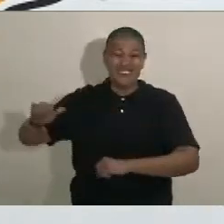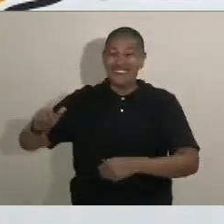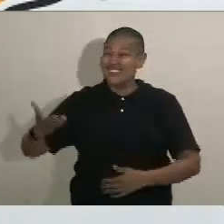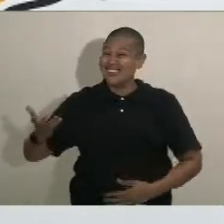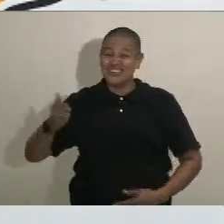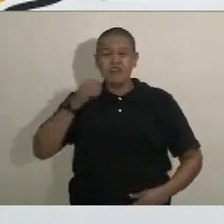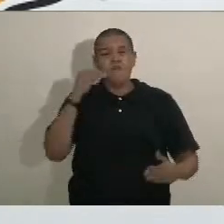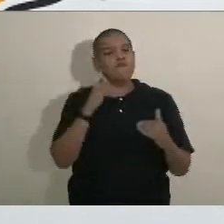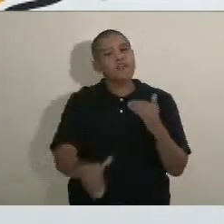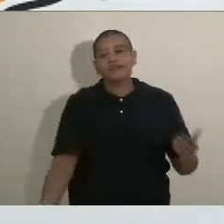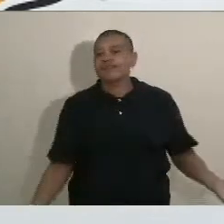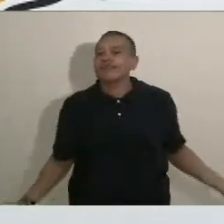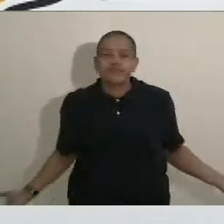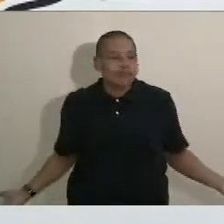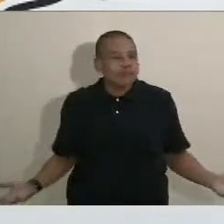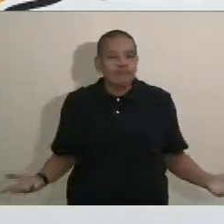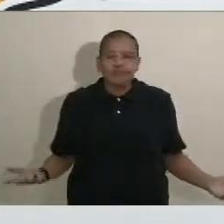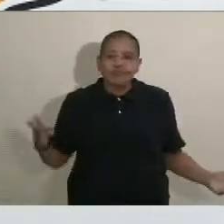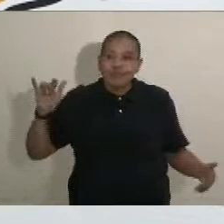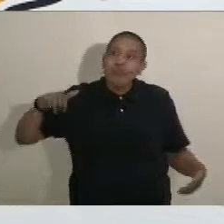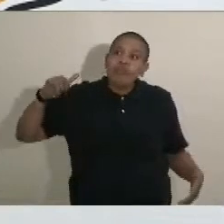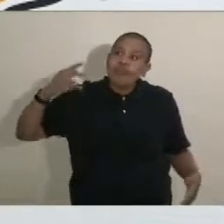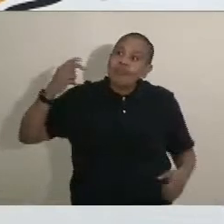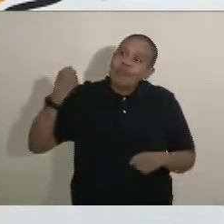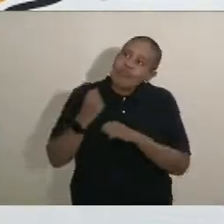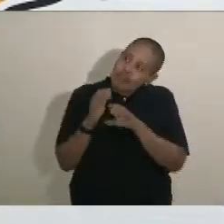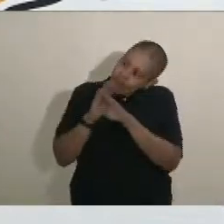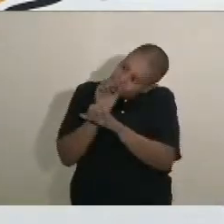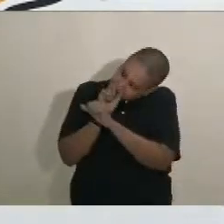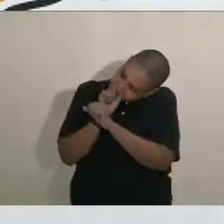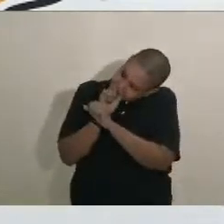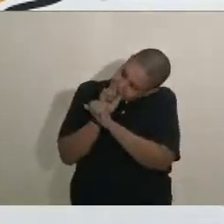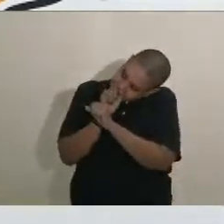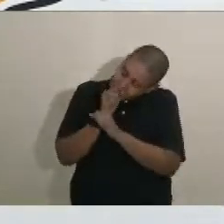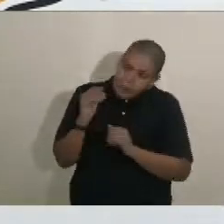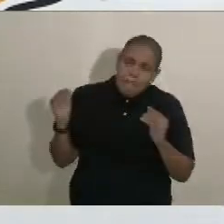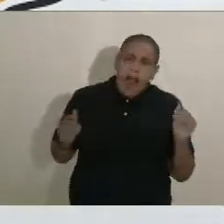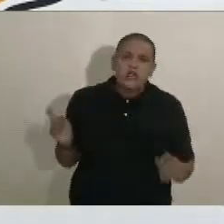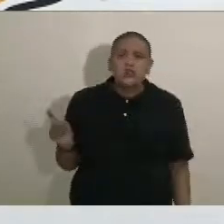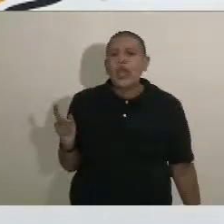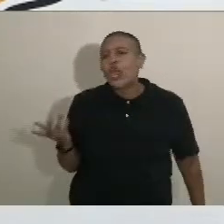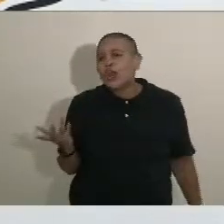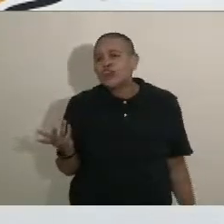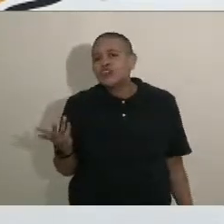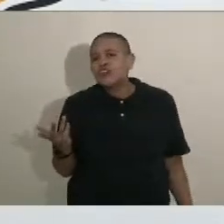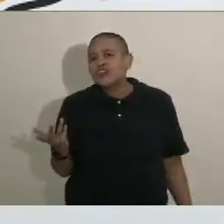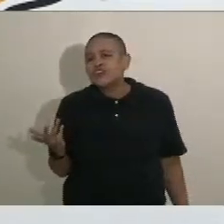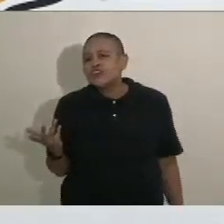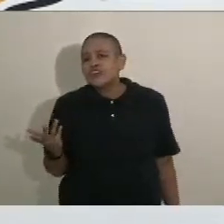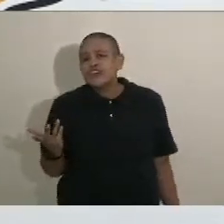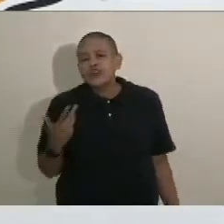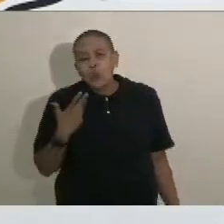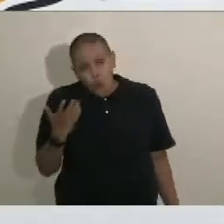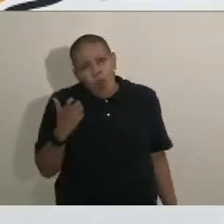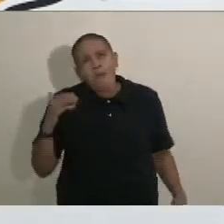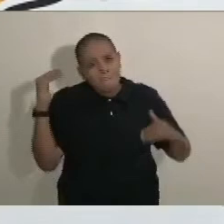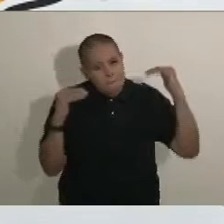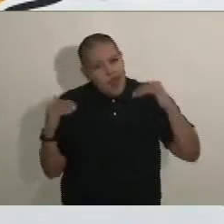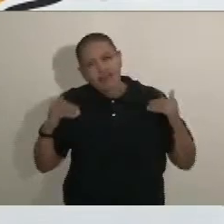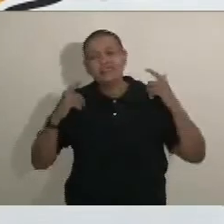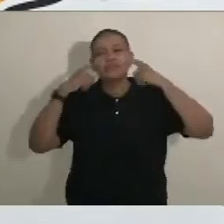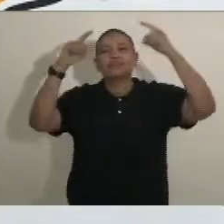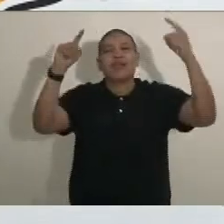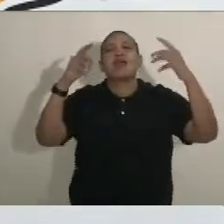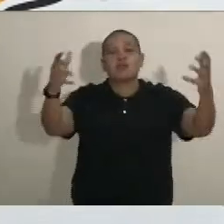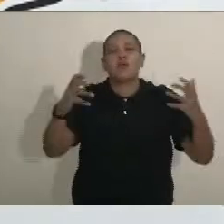position, and clearly not address the balancing that we sought to achieve